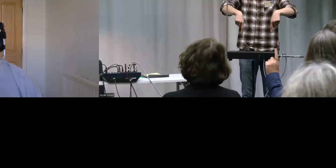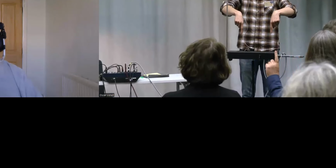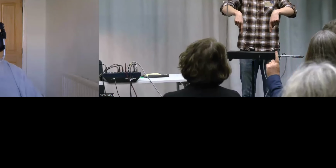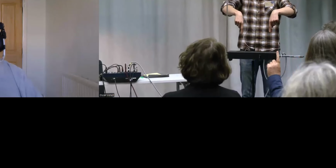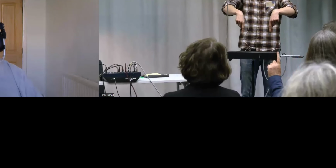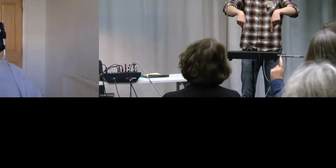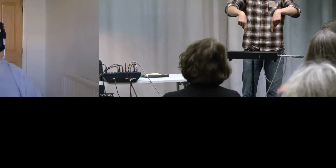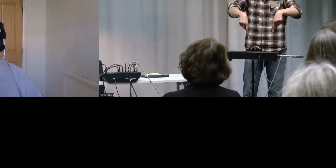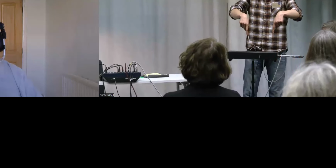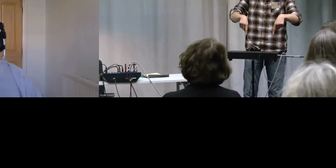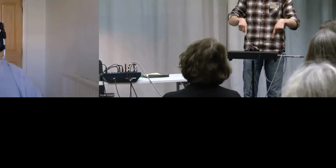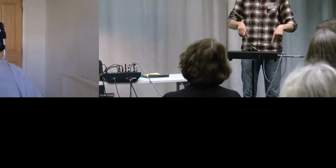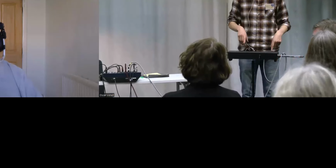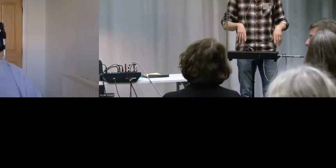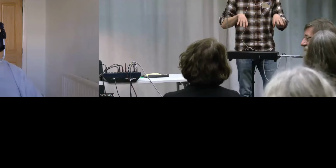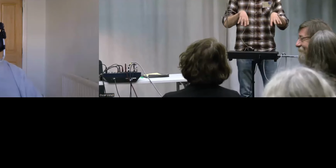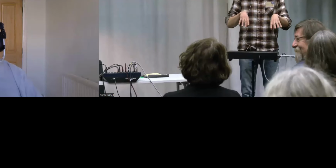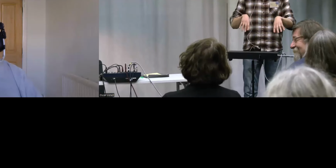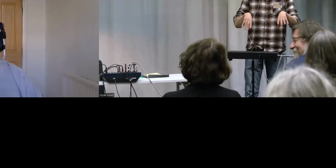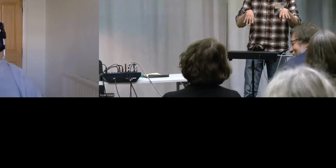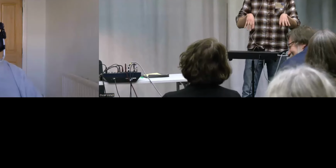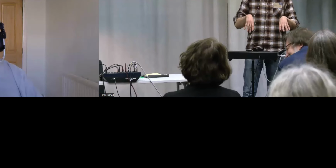A few of you, half of it, or sort of.